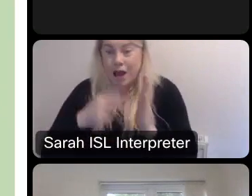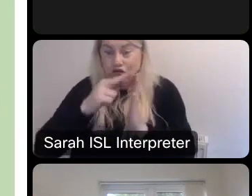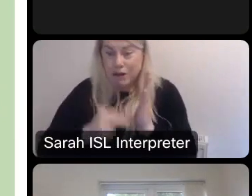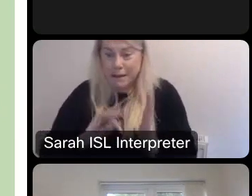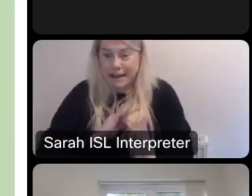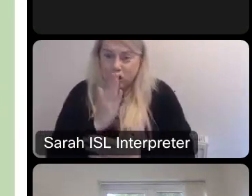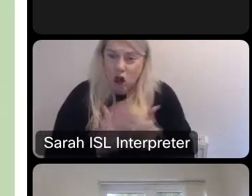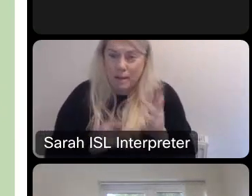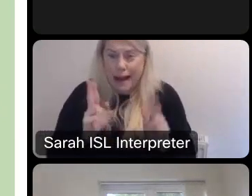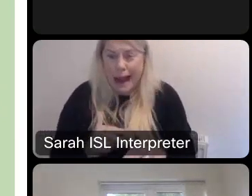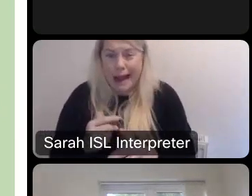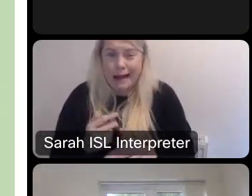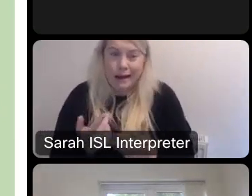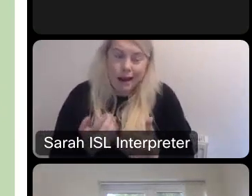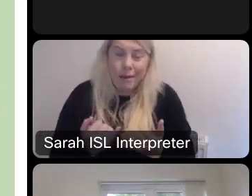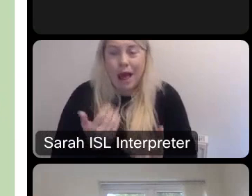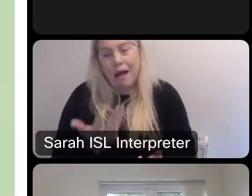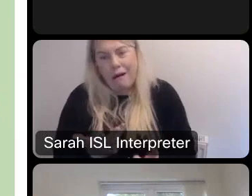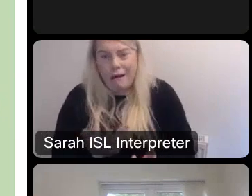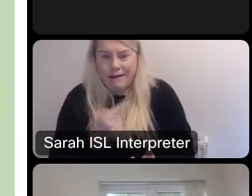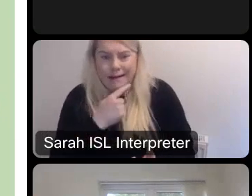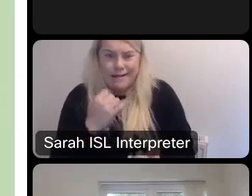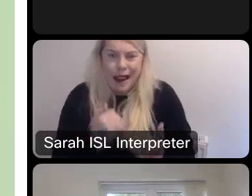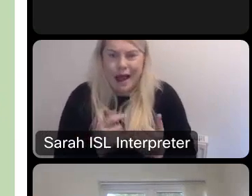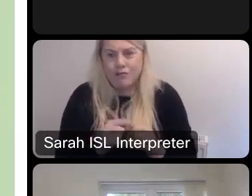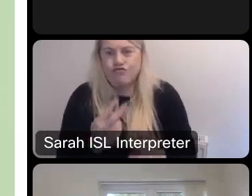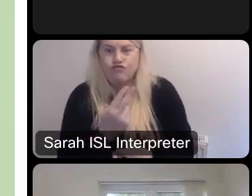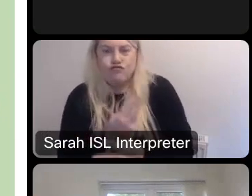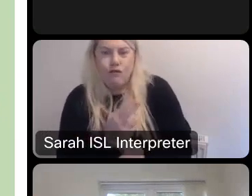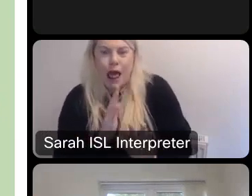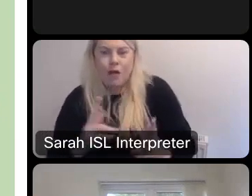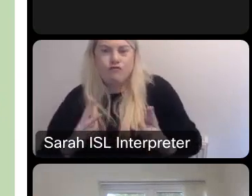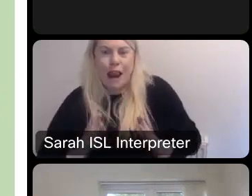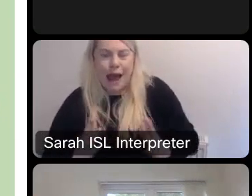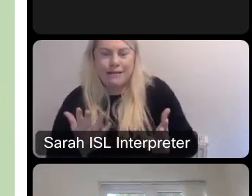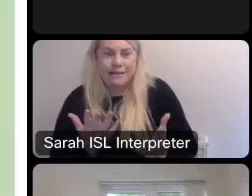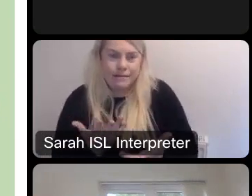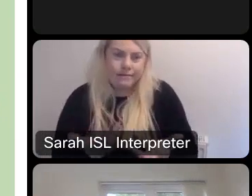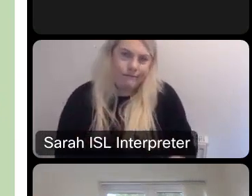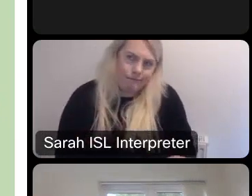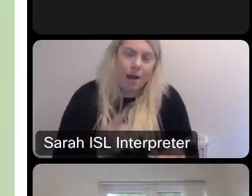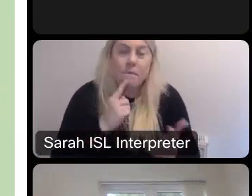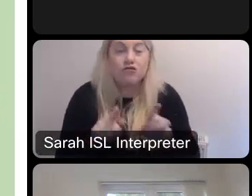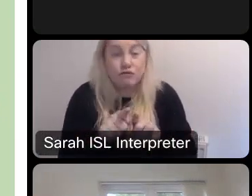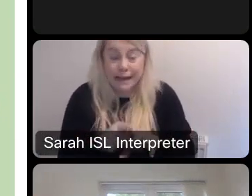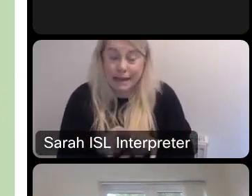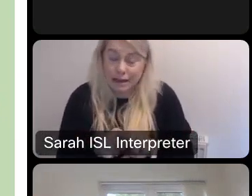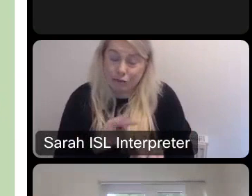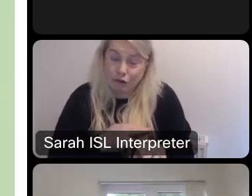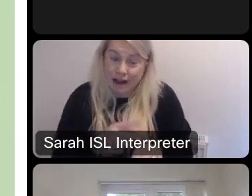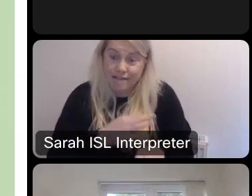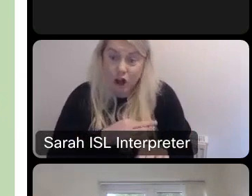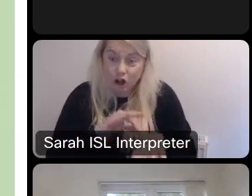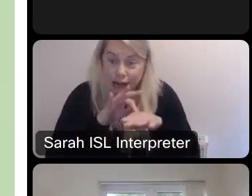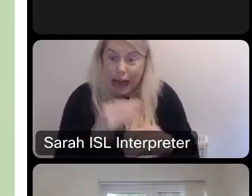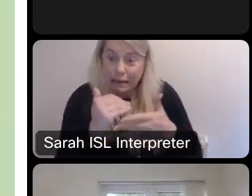seem blasé, you know, taking time to relax when somebody's very distressed at the beginning. But I think it's ultimately a very good guide, and it's got some